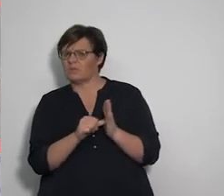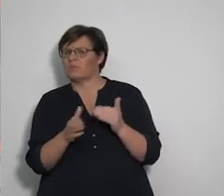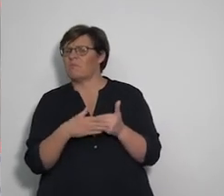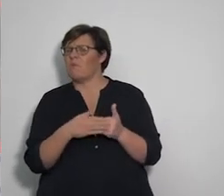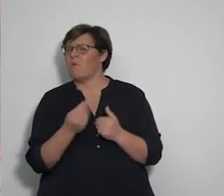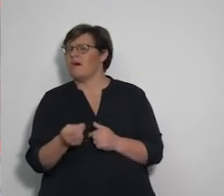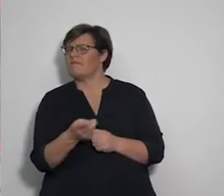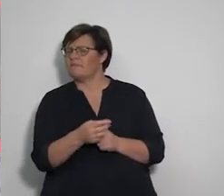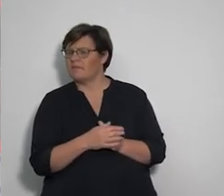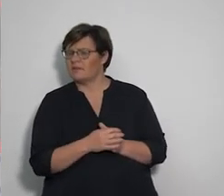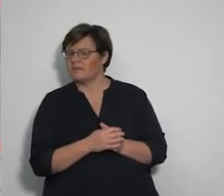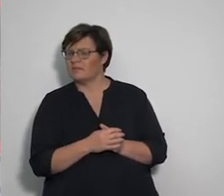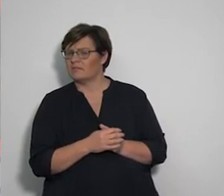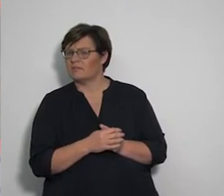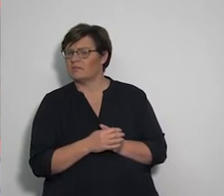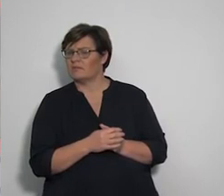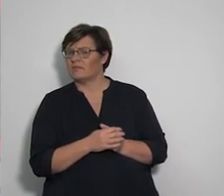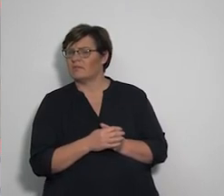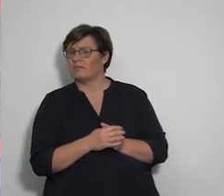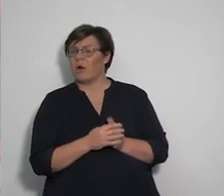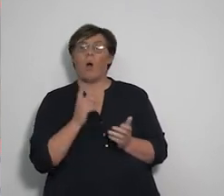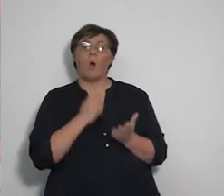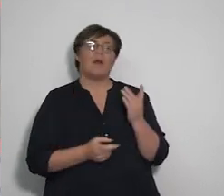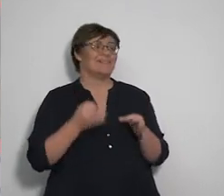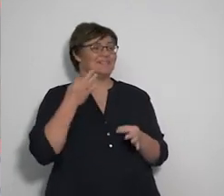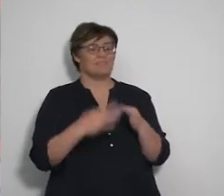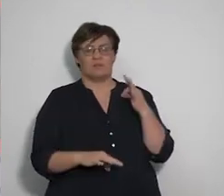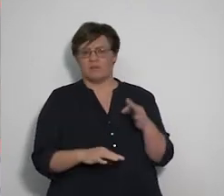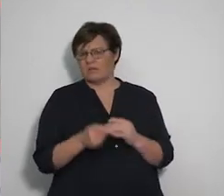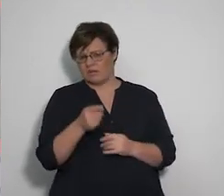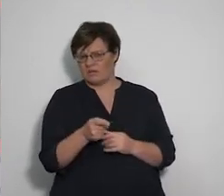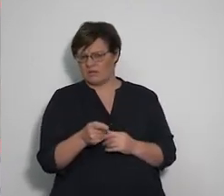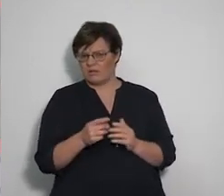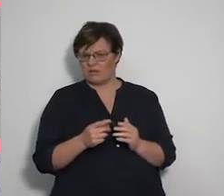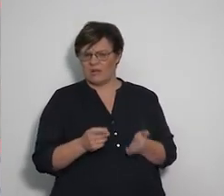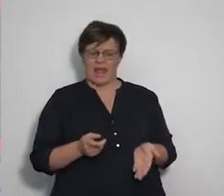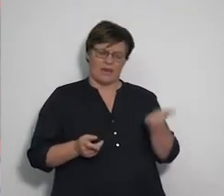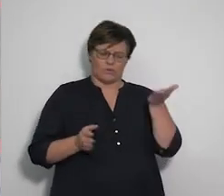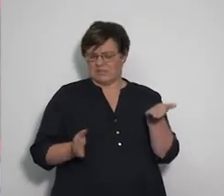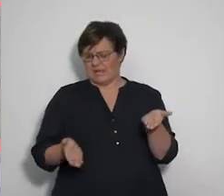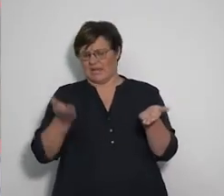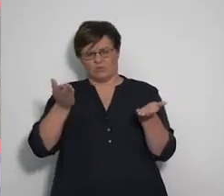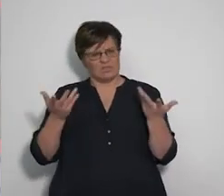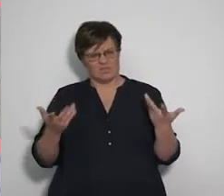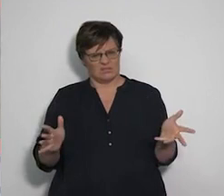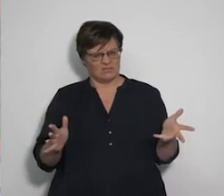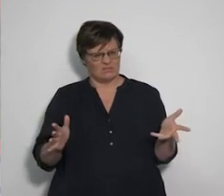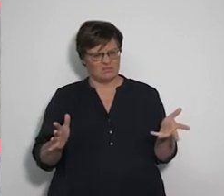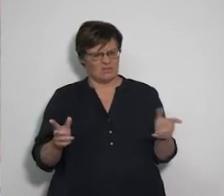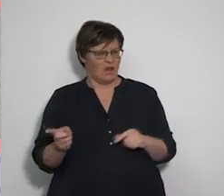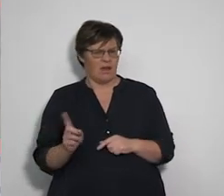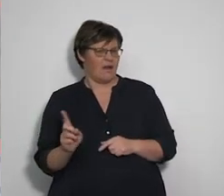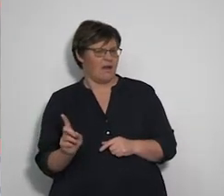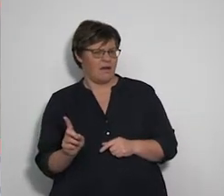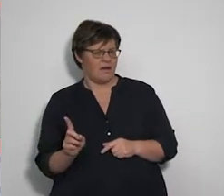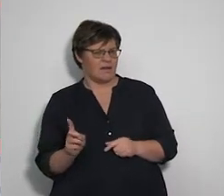more important going on. It's not just a simple, this is increasing and that is increasing at the